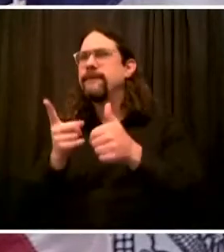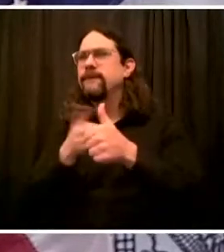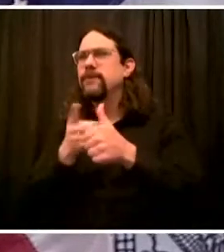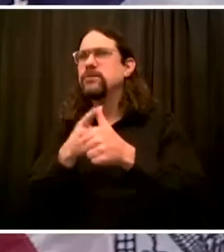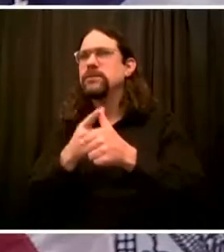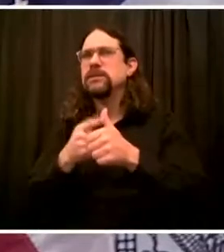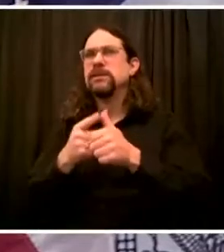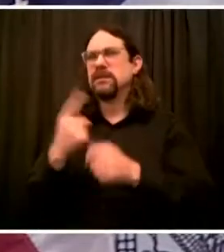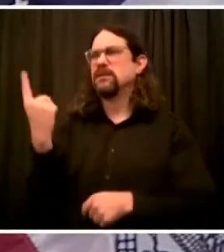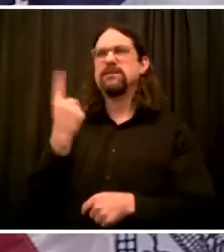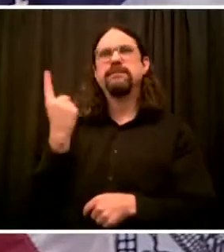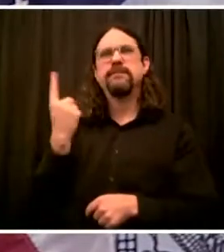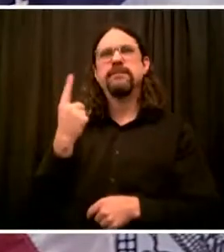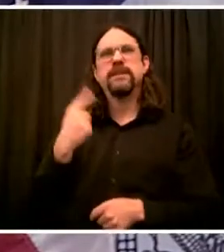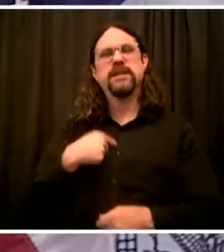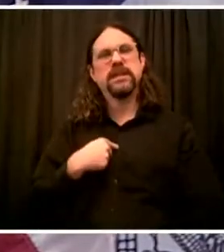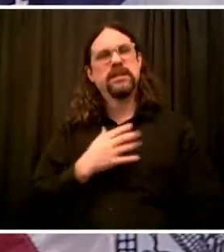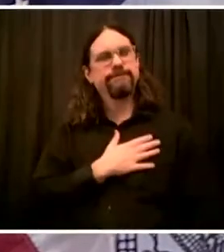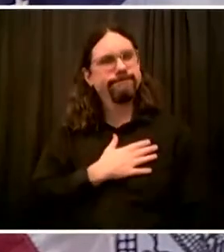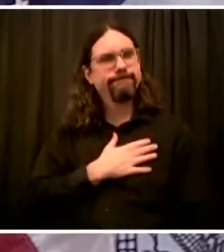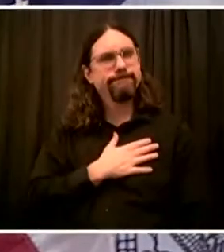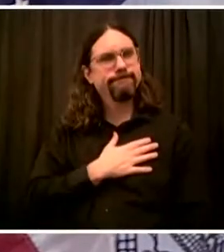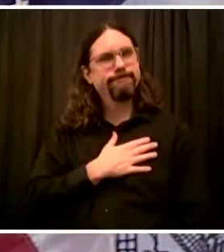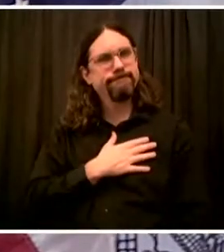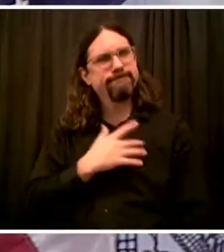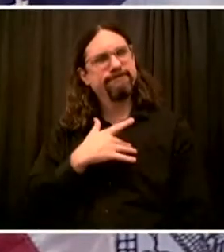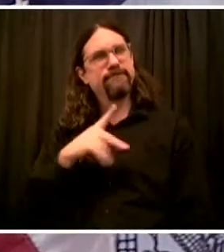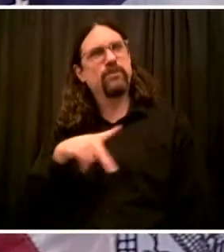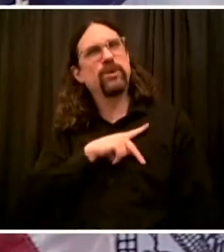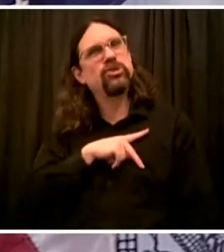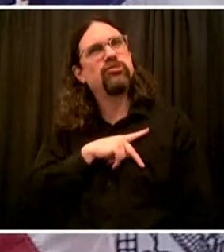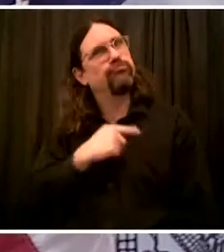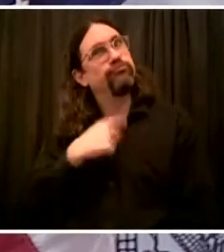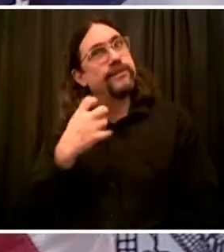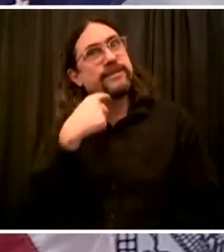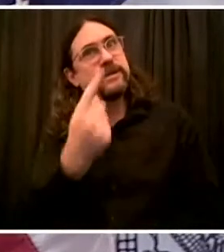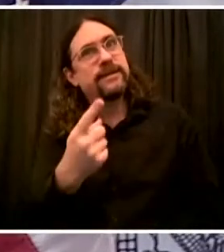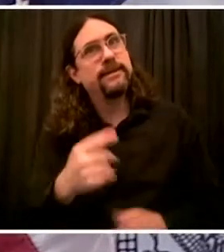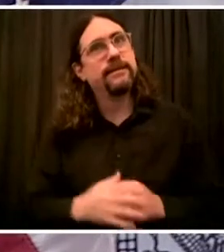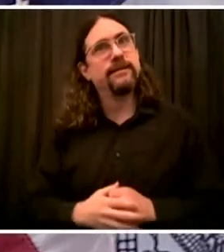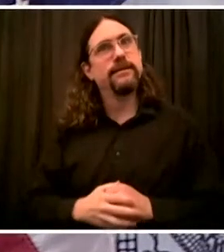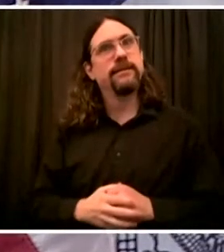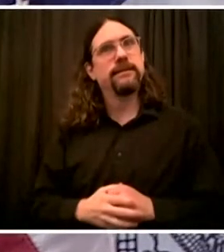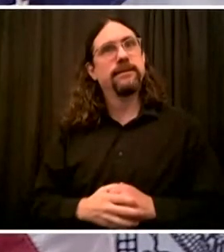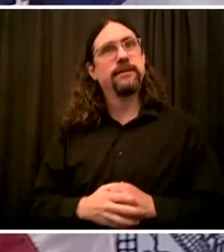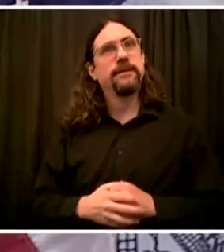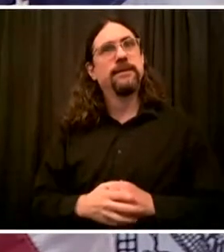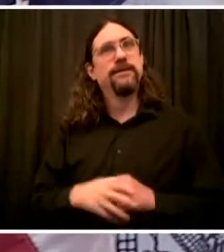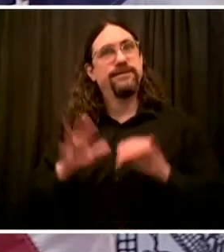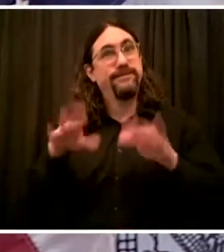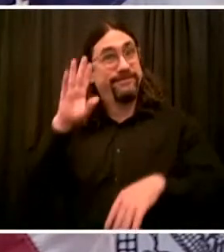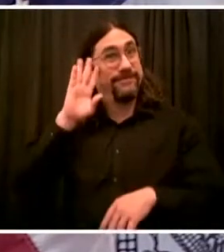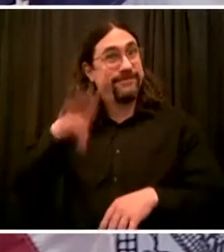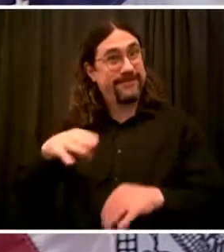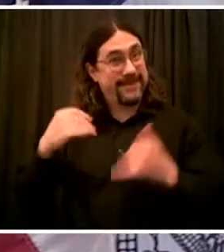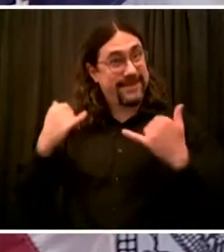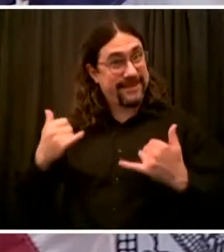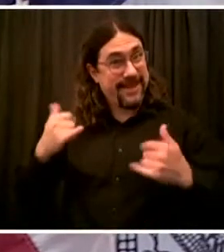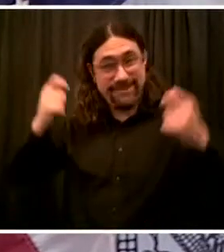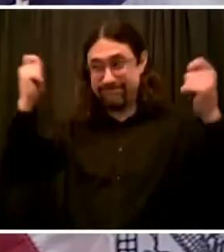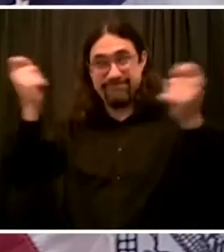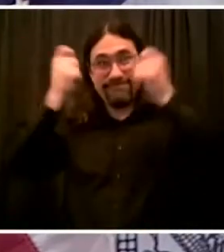Today is the 26th anniversary of my marriage to Charlene. And Charlene, I